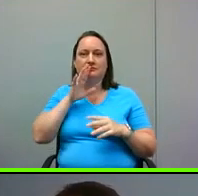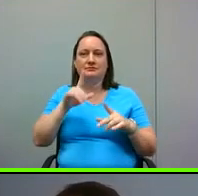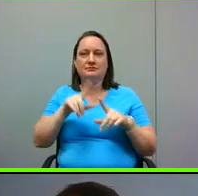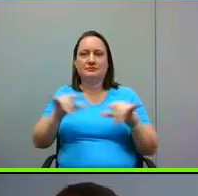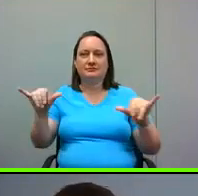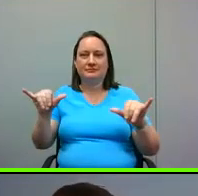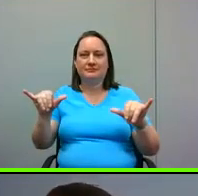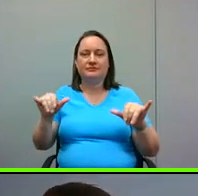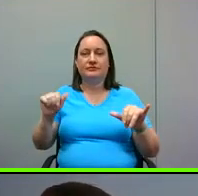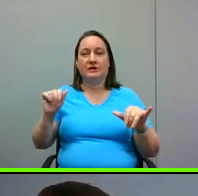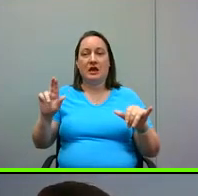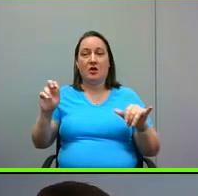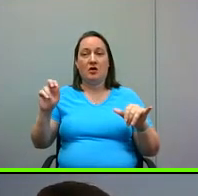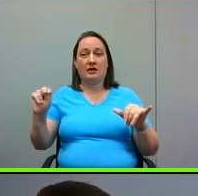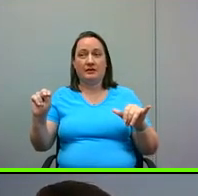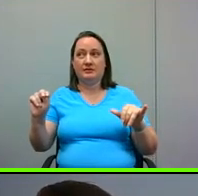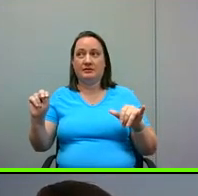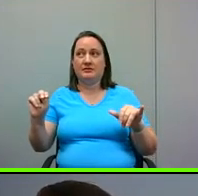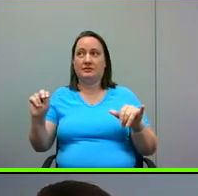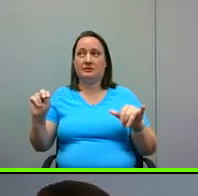Aaron, can you,